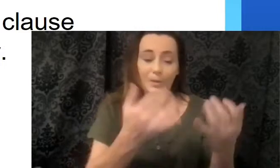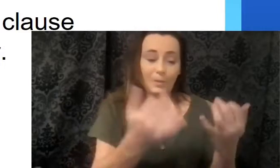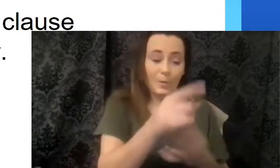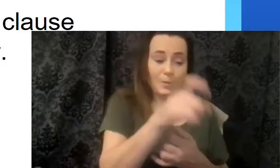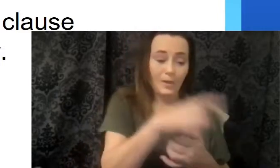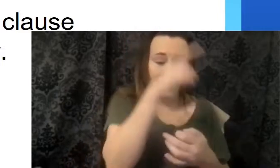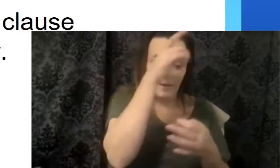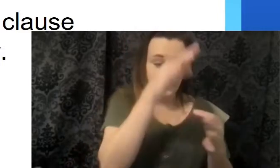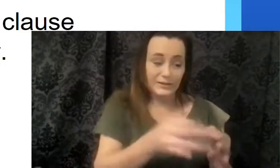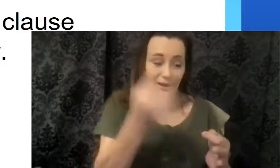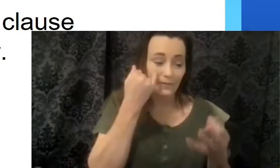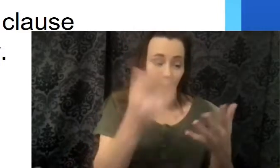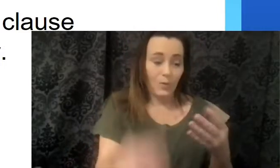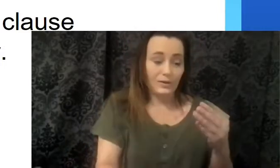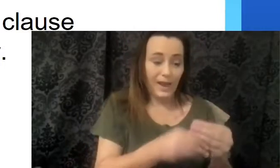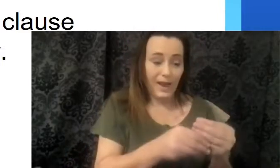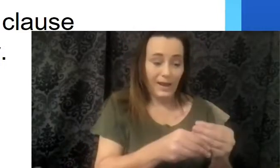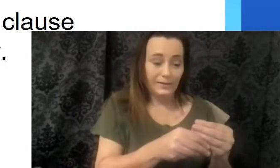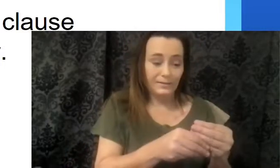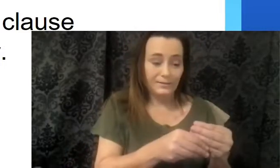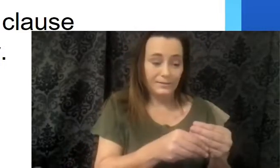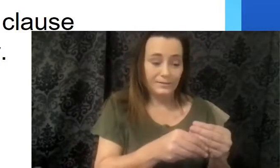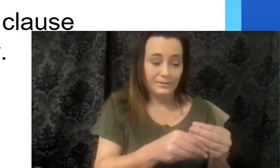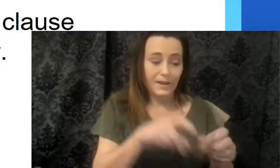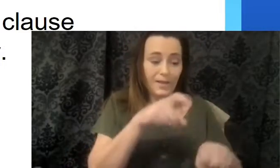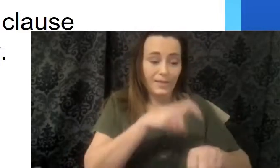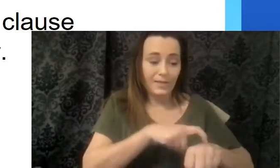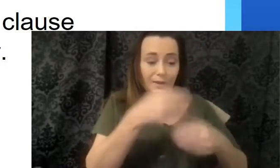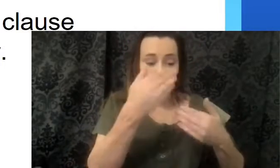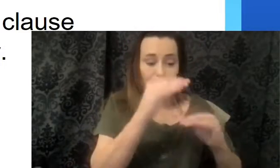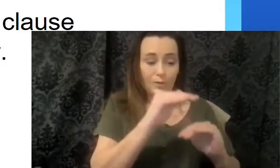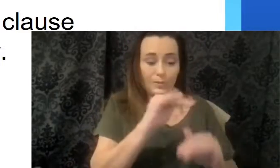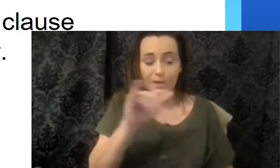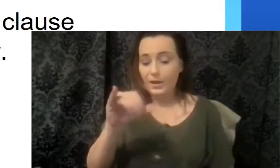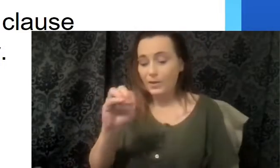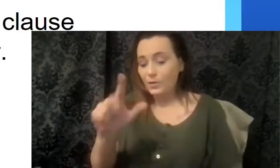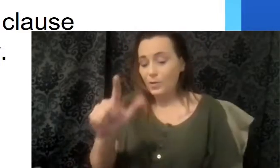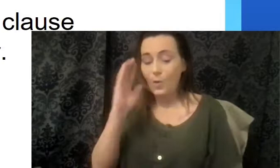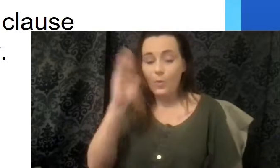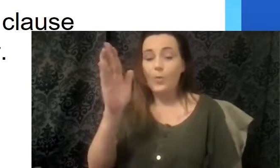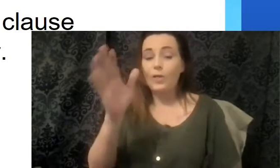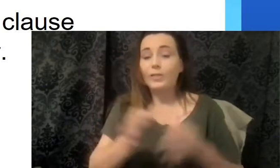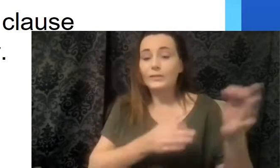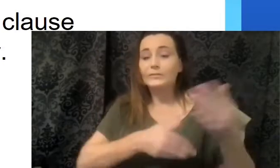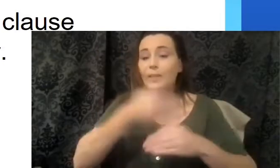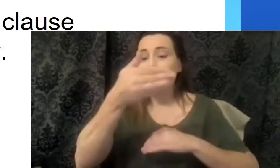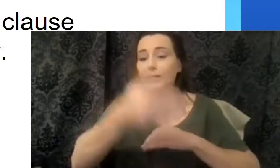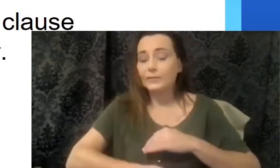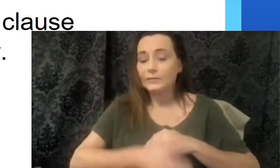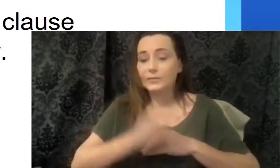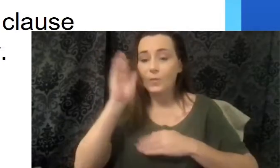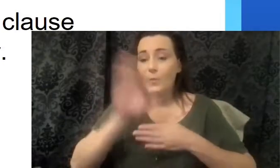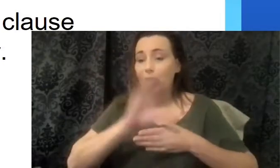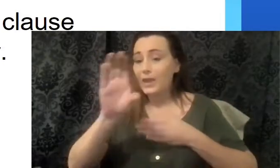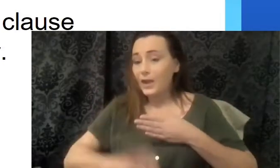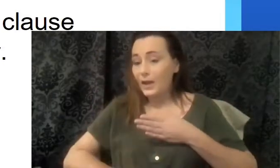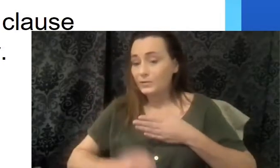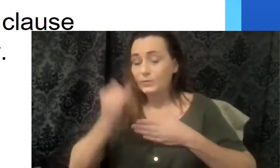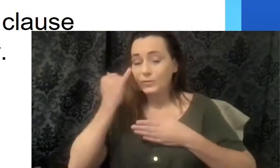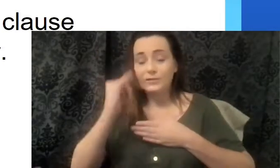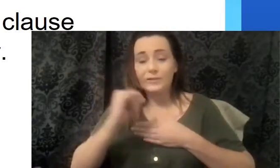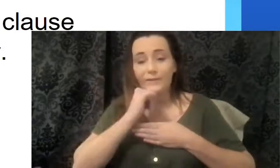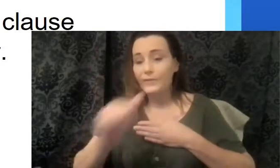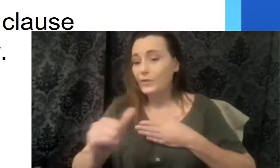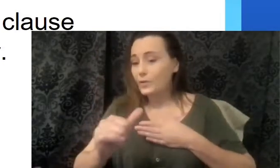to extend it. There's term links, which Yoel is gonna explain next, that there's gonna be a consequence if they're not